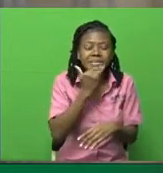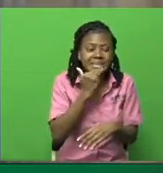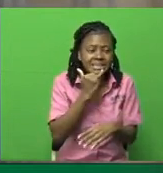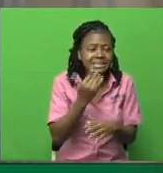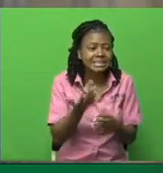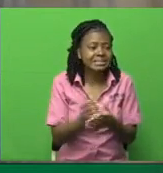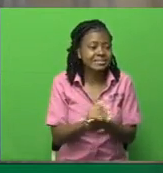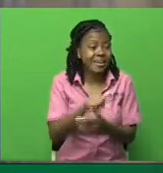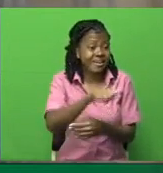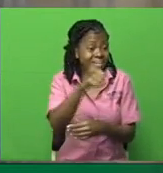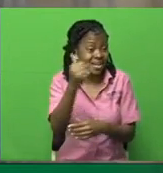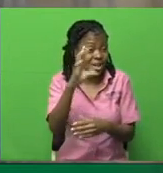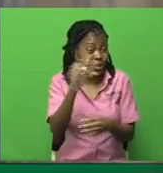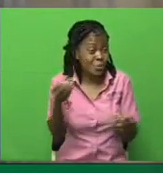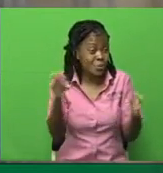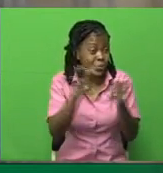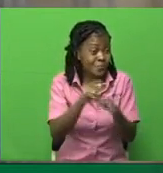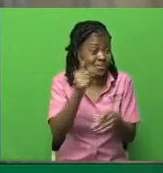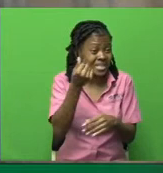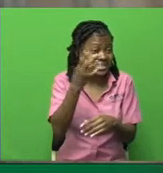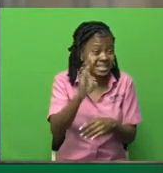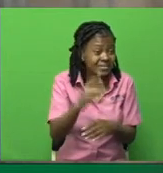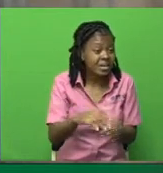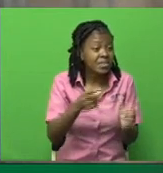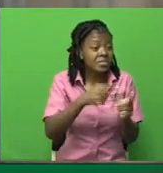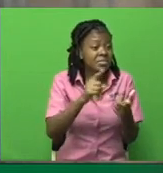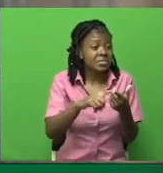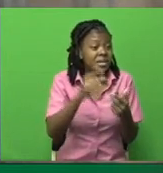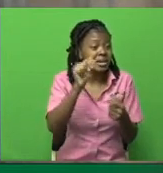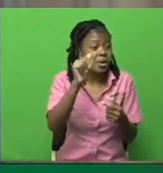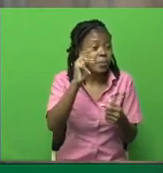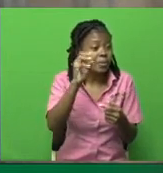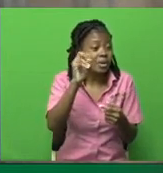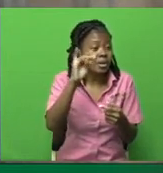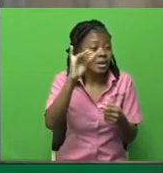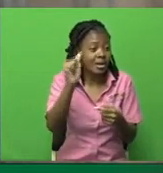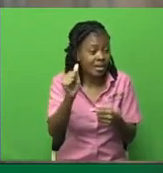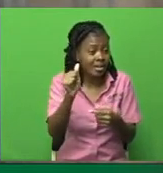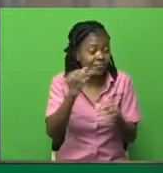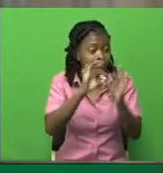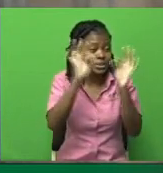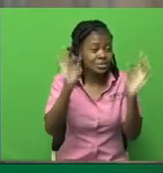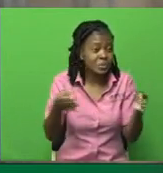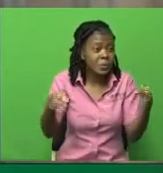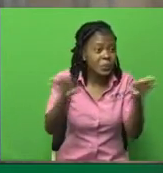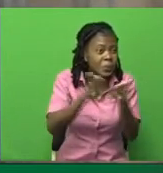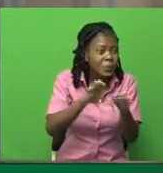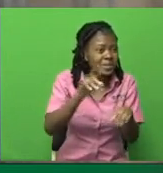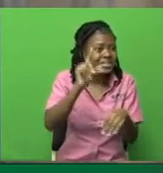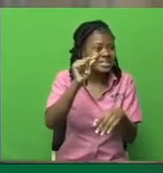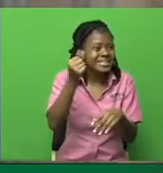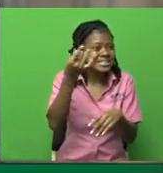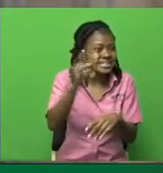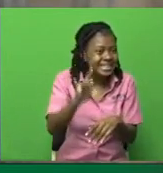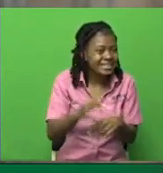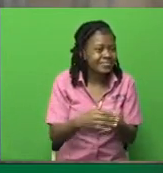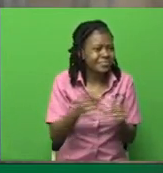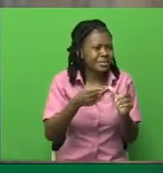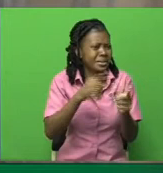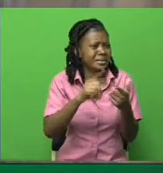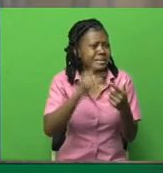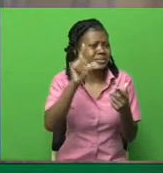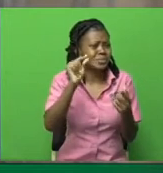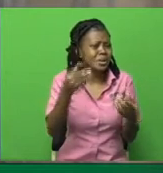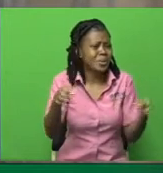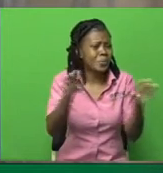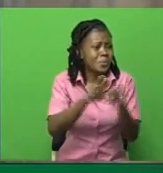then there was a closure of Yara ammonia plant in 2019 the closure of the Titan methanol plant in 2020